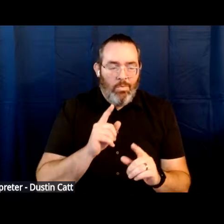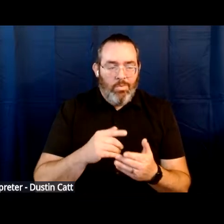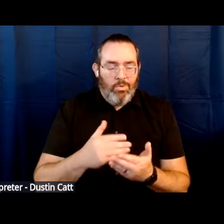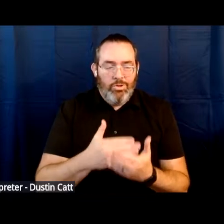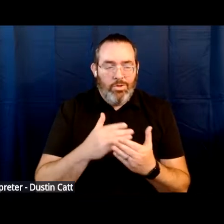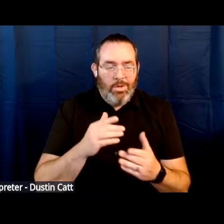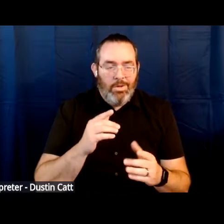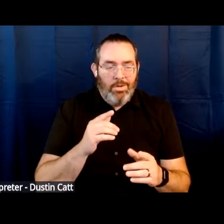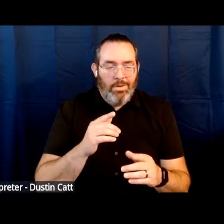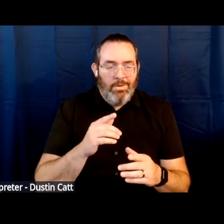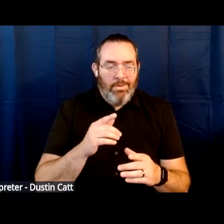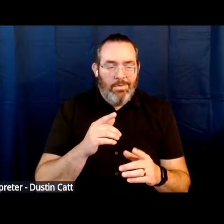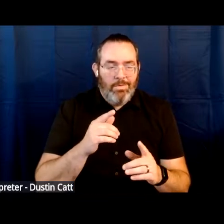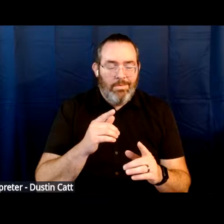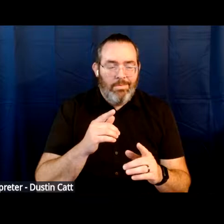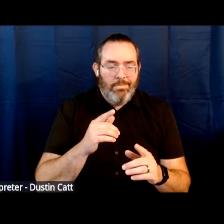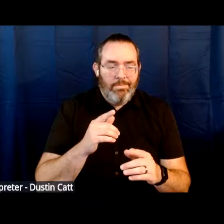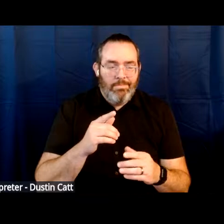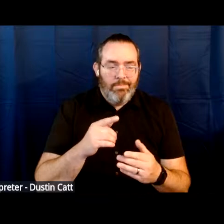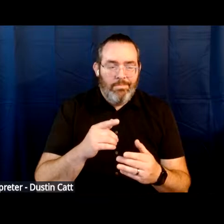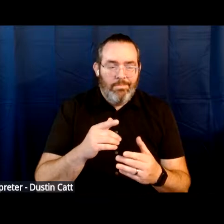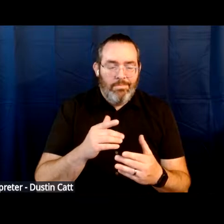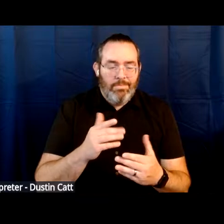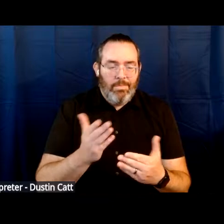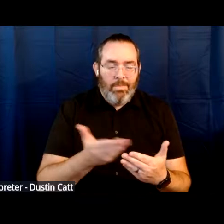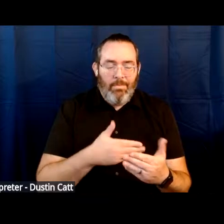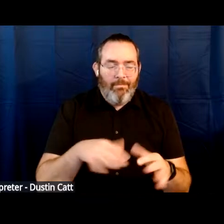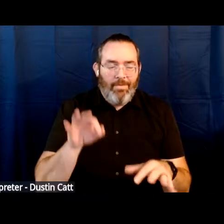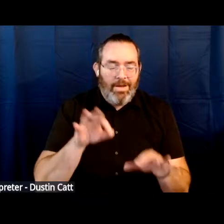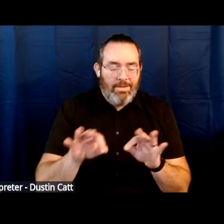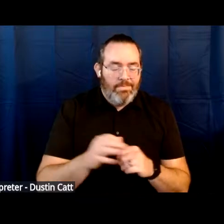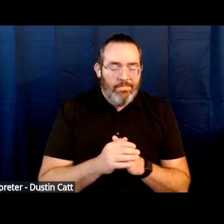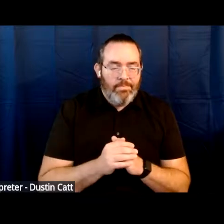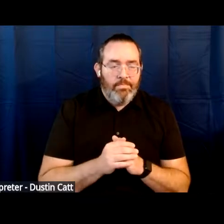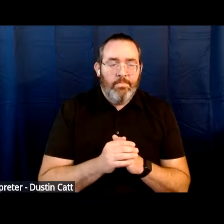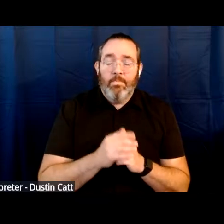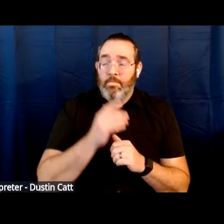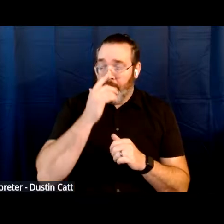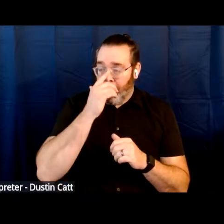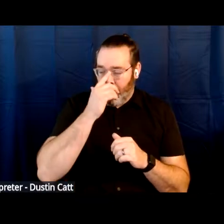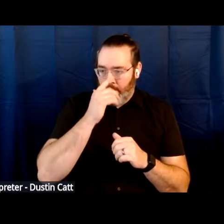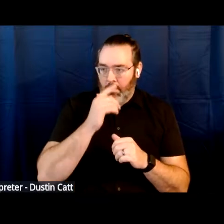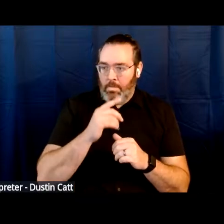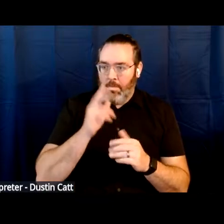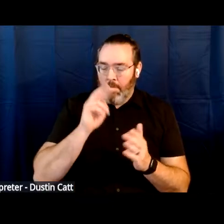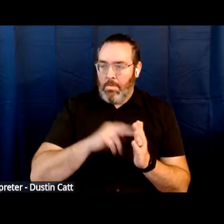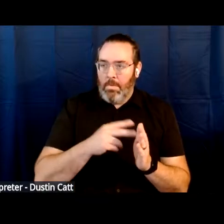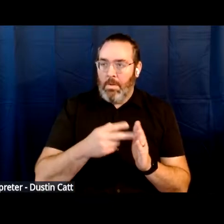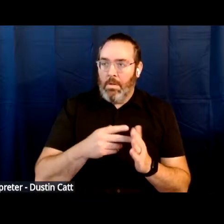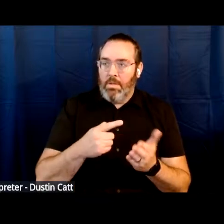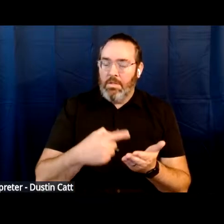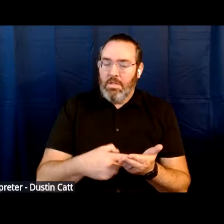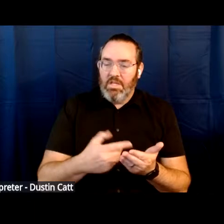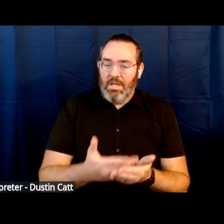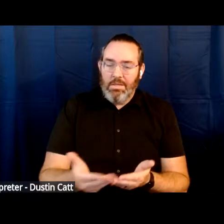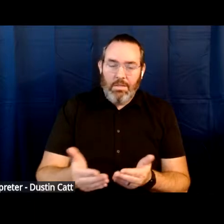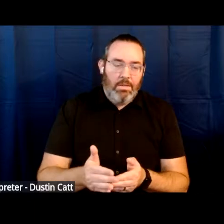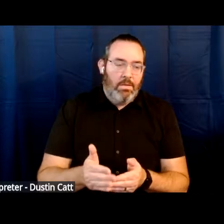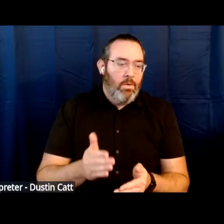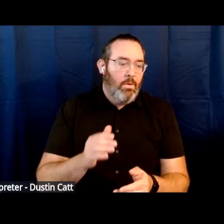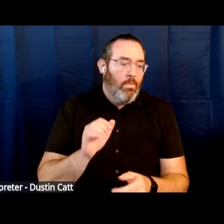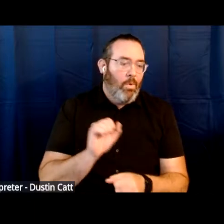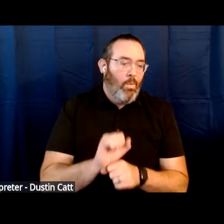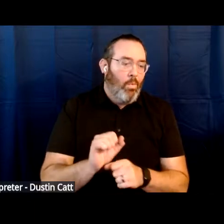leads in the sessions will report on the findings. So it's meant to actually, discuss things, but actually work towards a